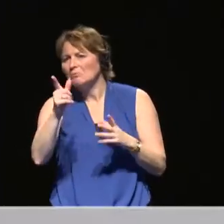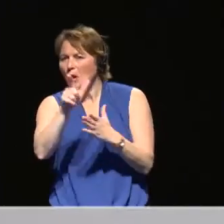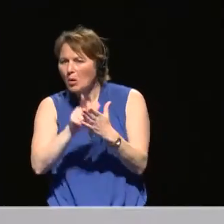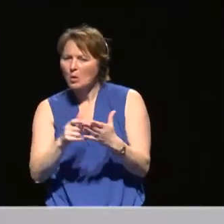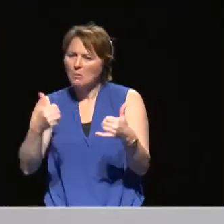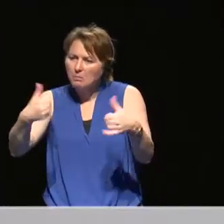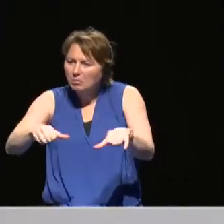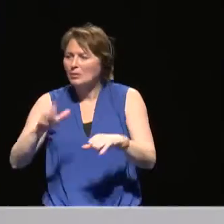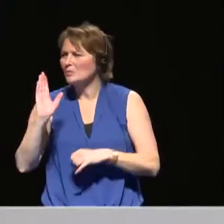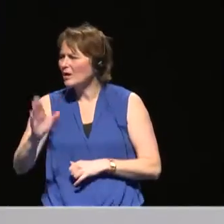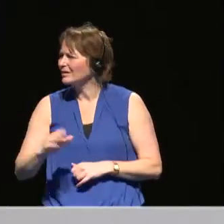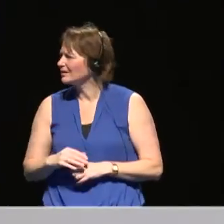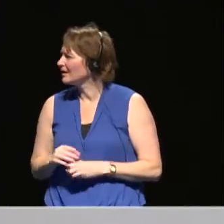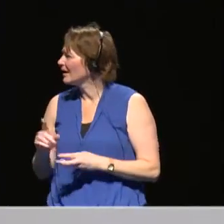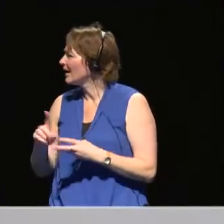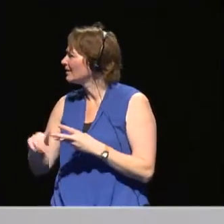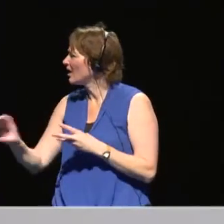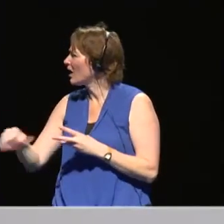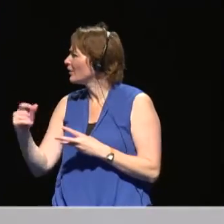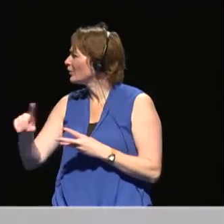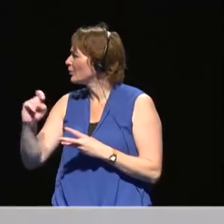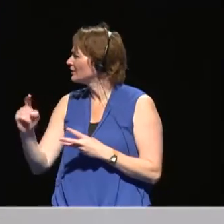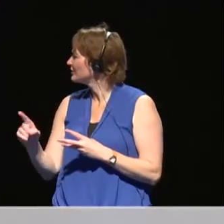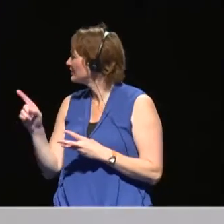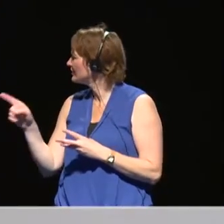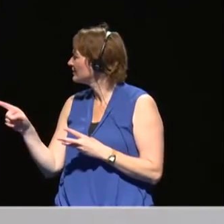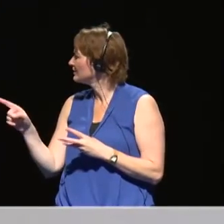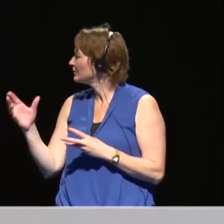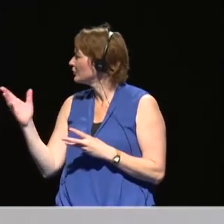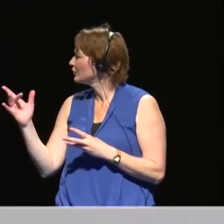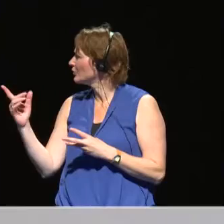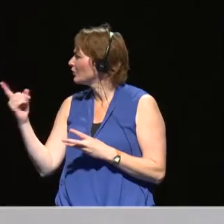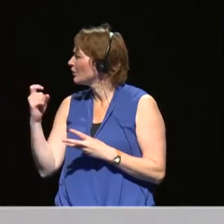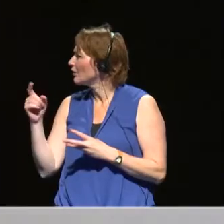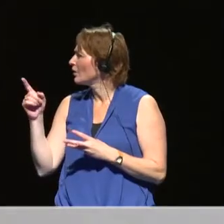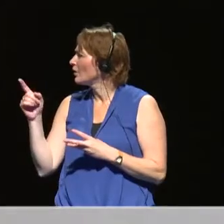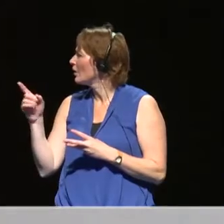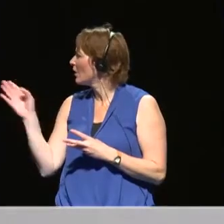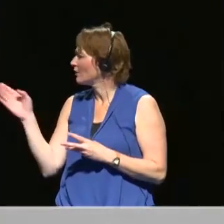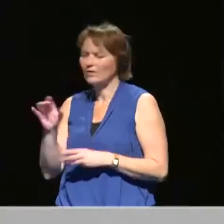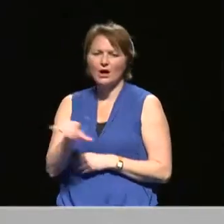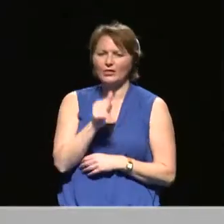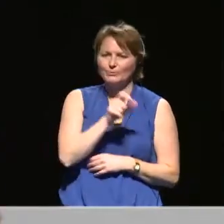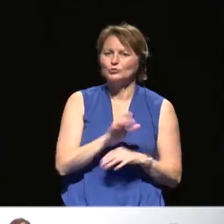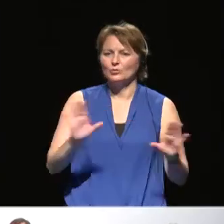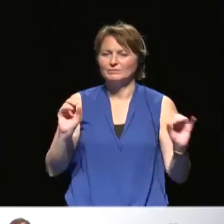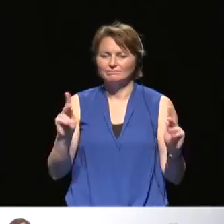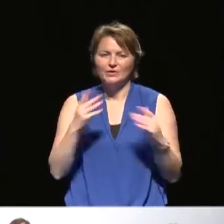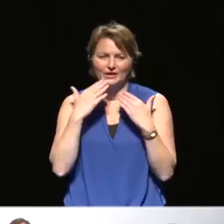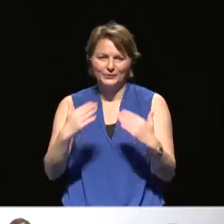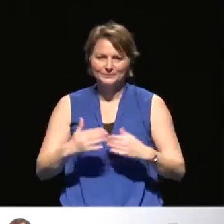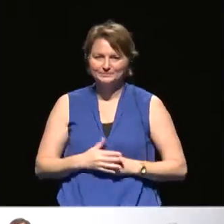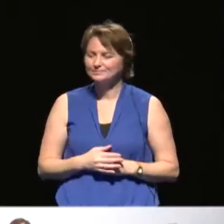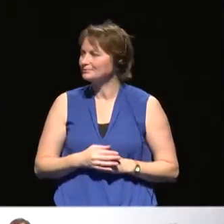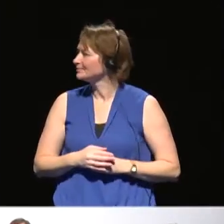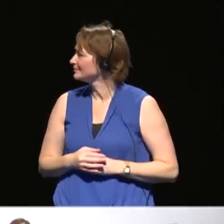I didn't get your question. You asked a question about, oh, it's for you. Okay, yeah, thank you. Mr.